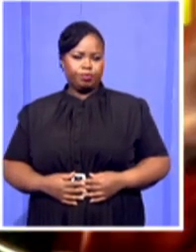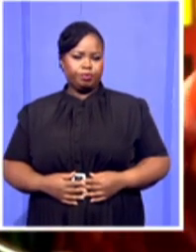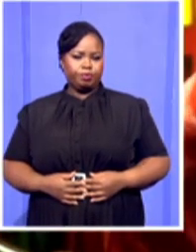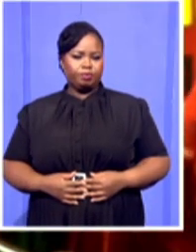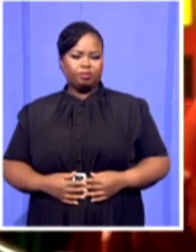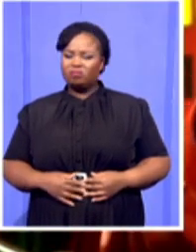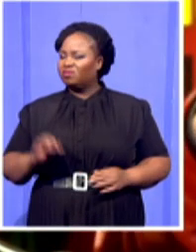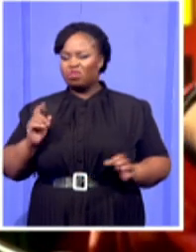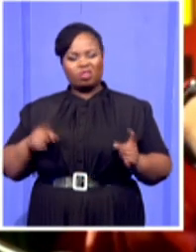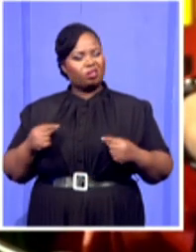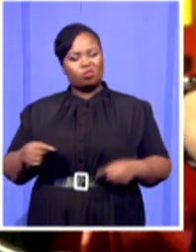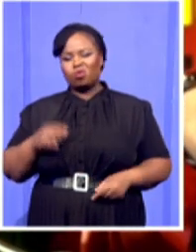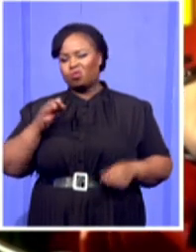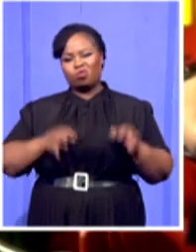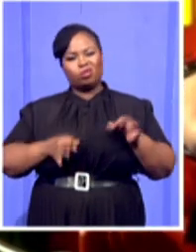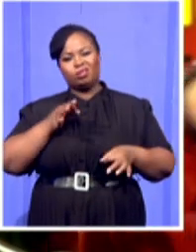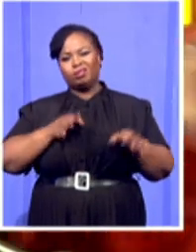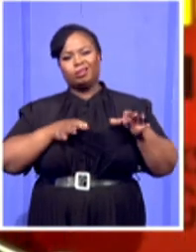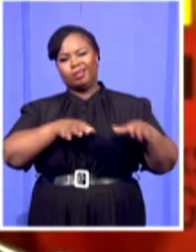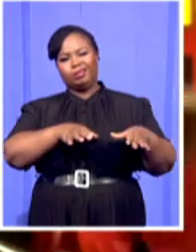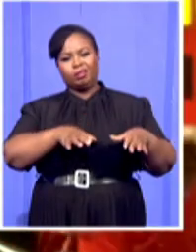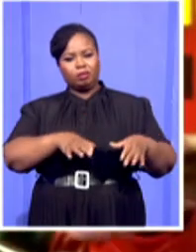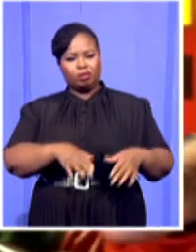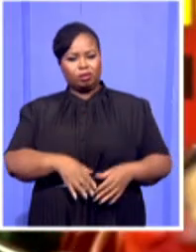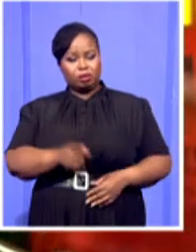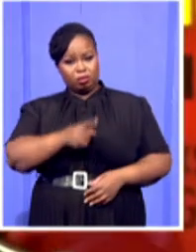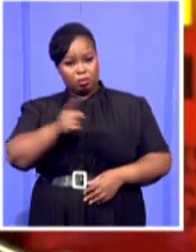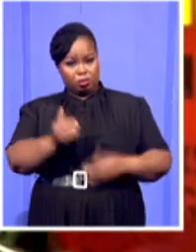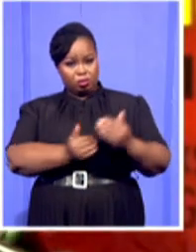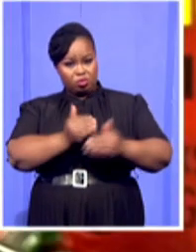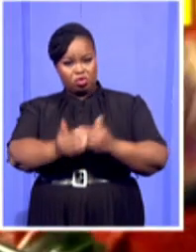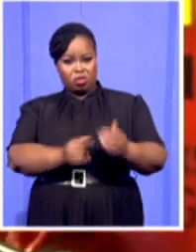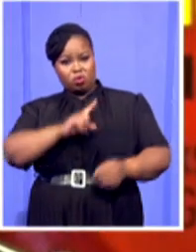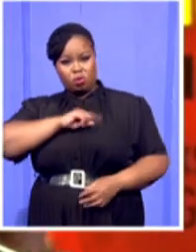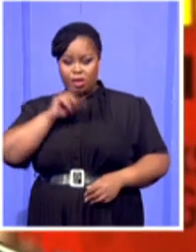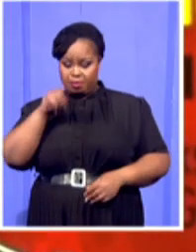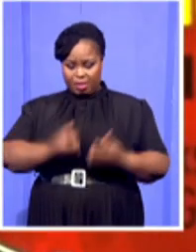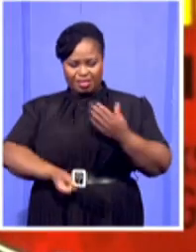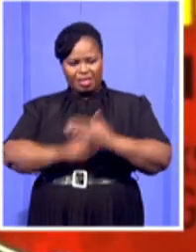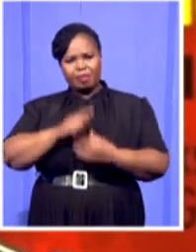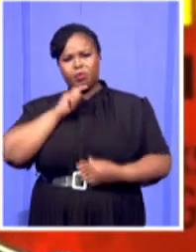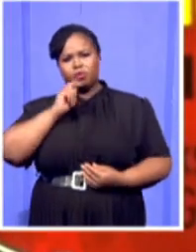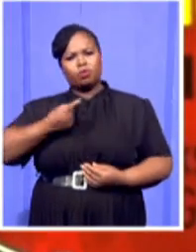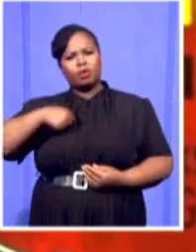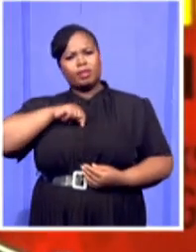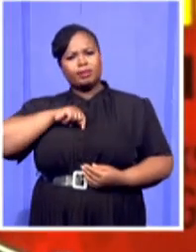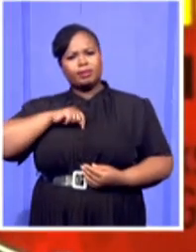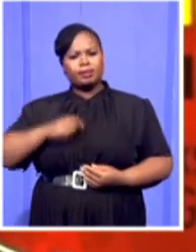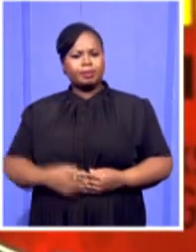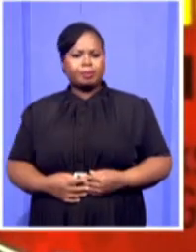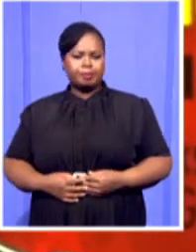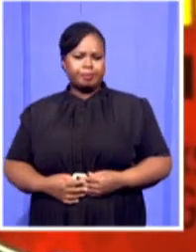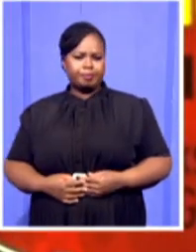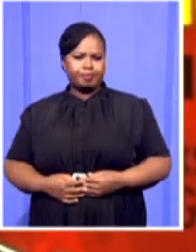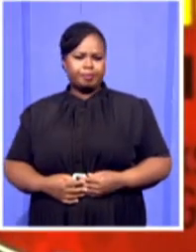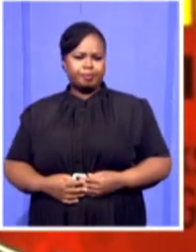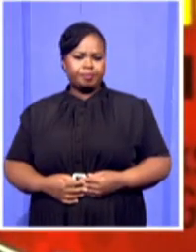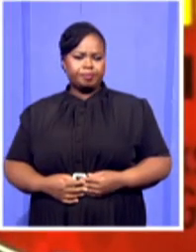Let's not politicize these processes. Xa kufuneka zenzekile kuthi.